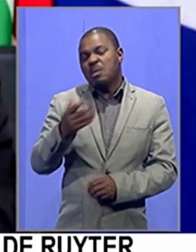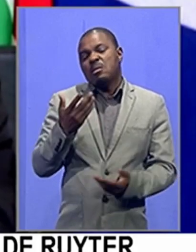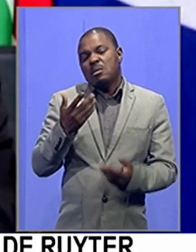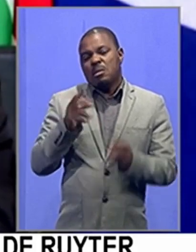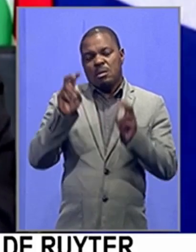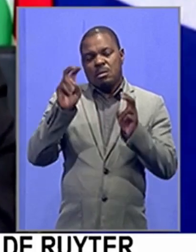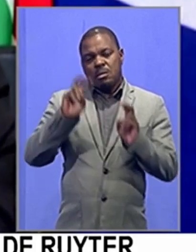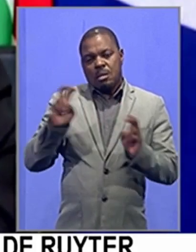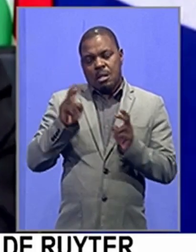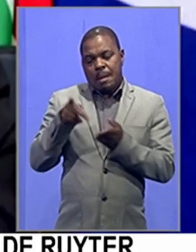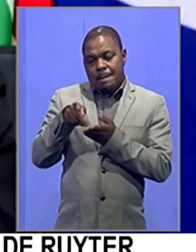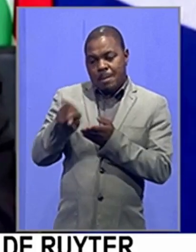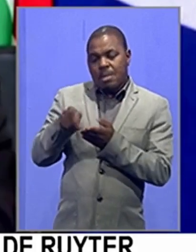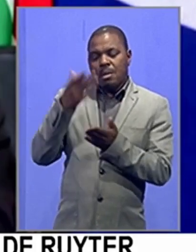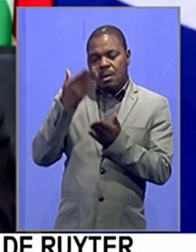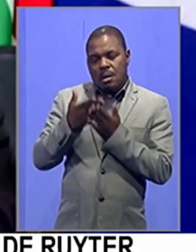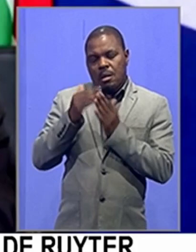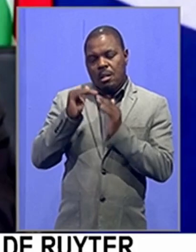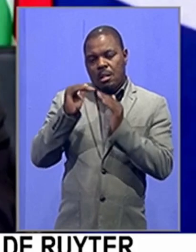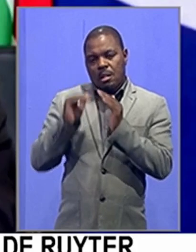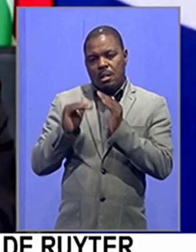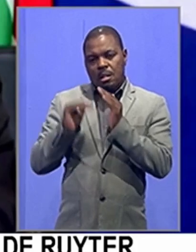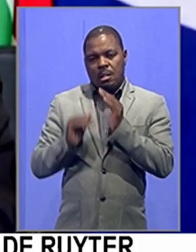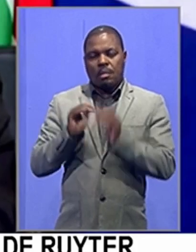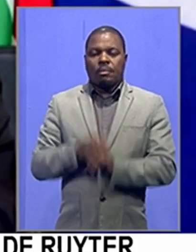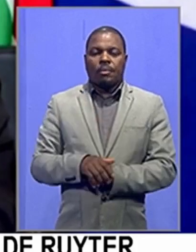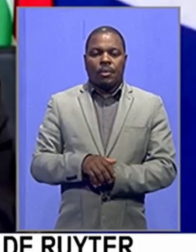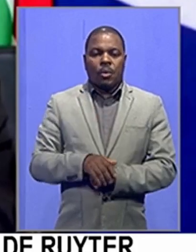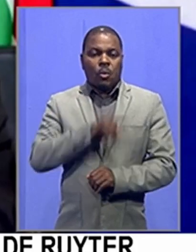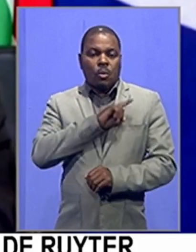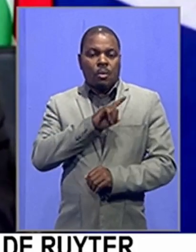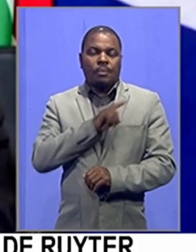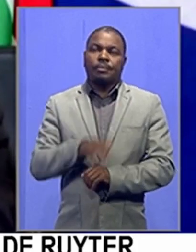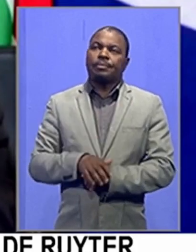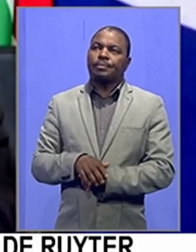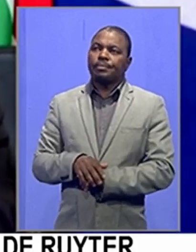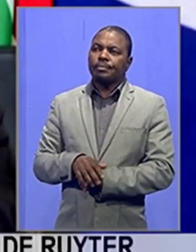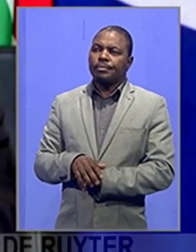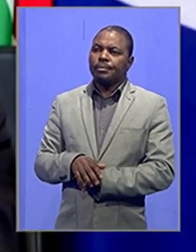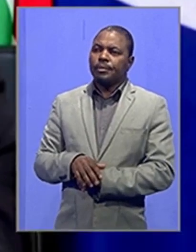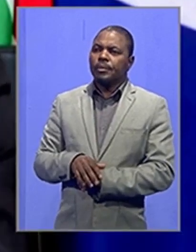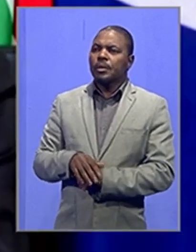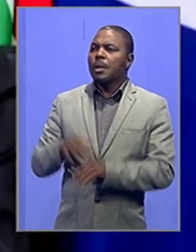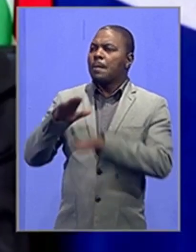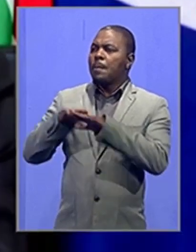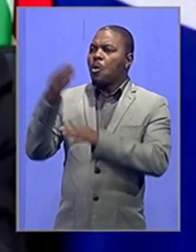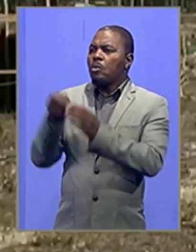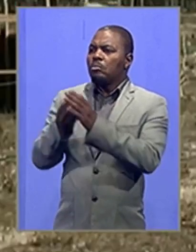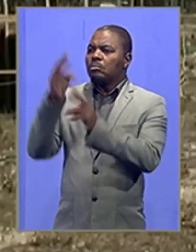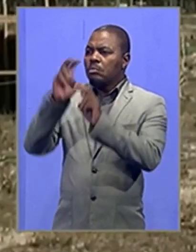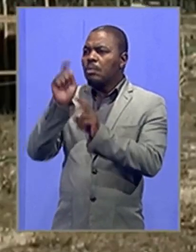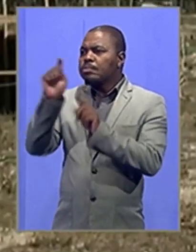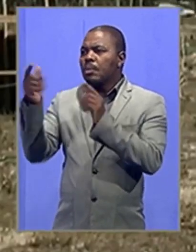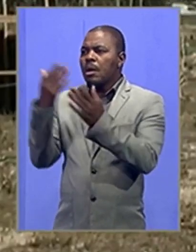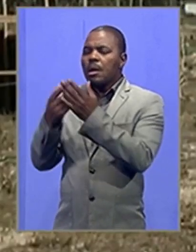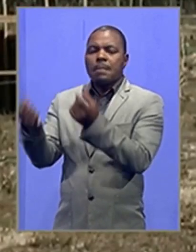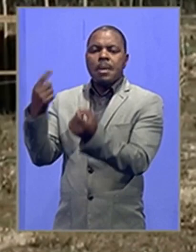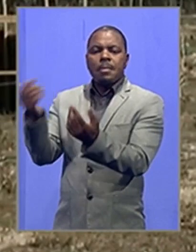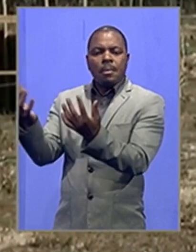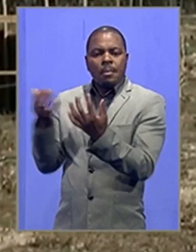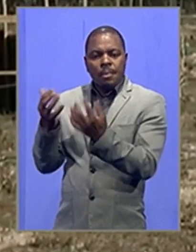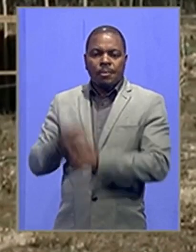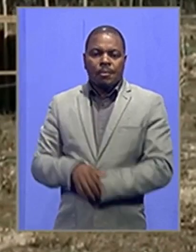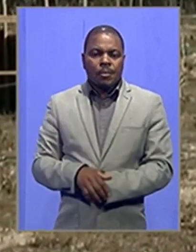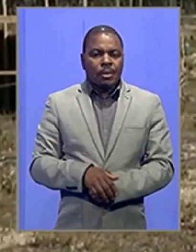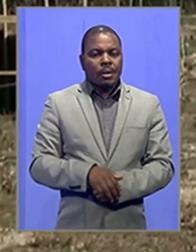the energy prices by allowing more and more generation. Motlatsa-mopresidente o ne a